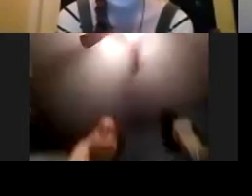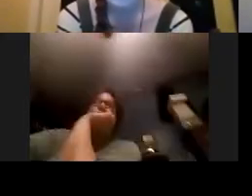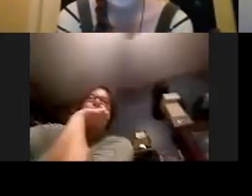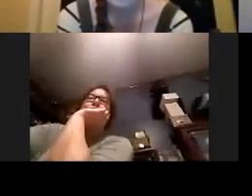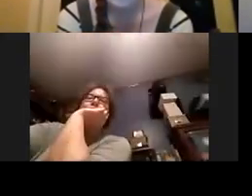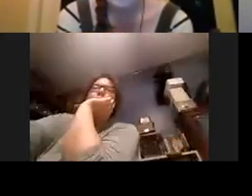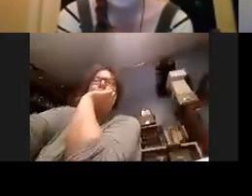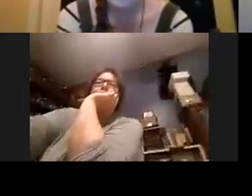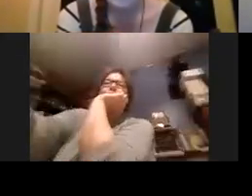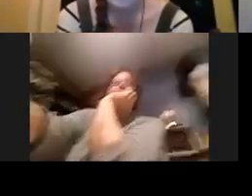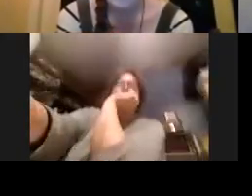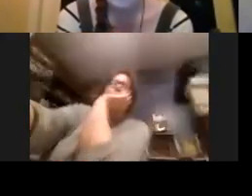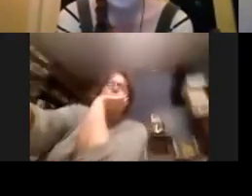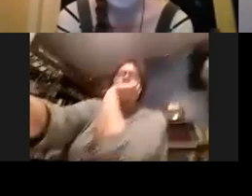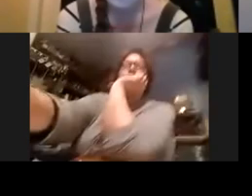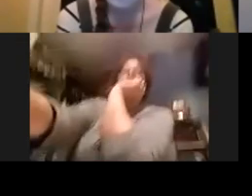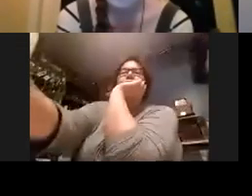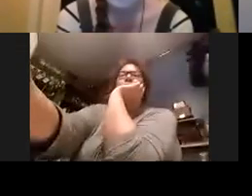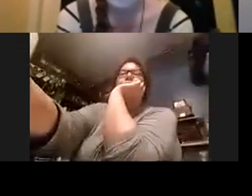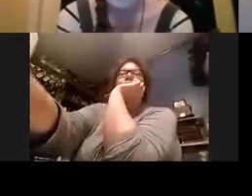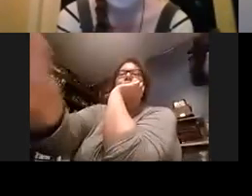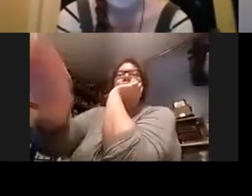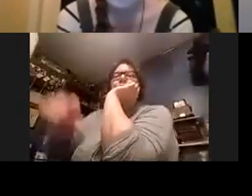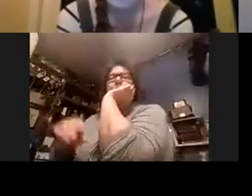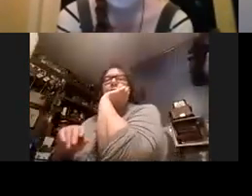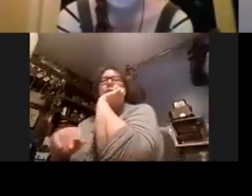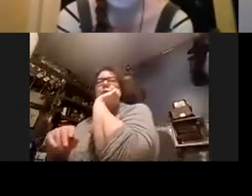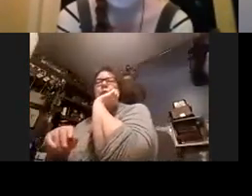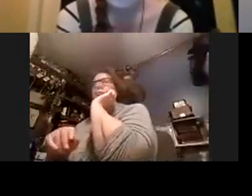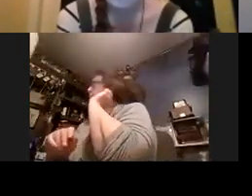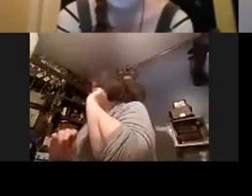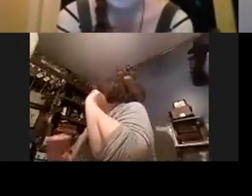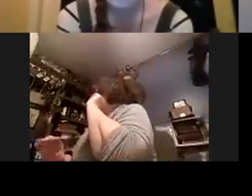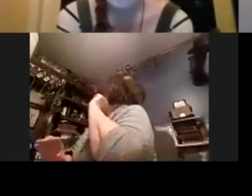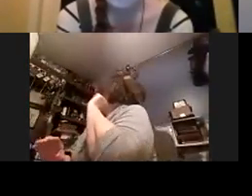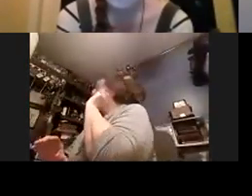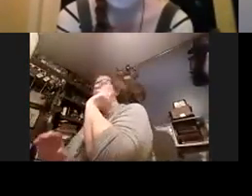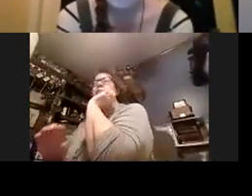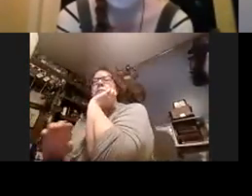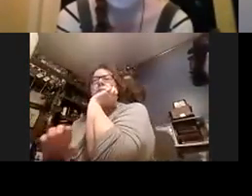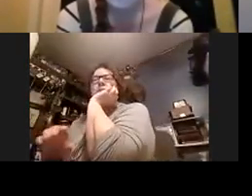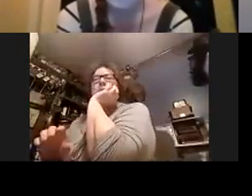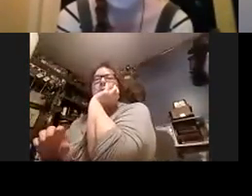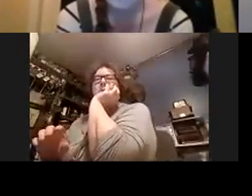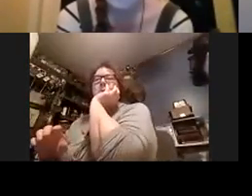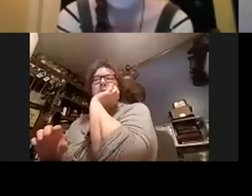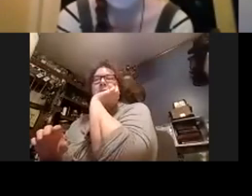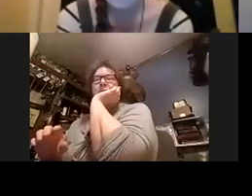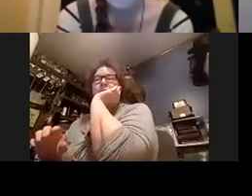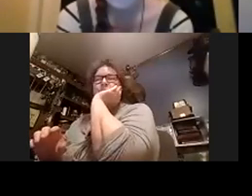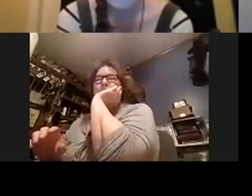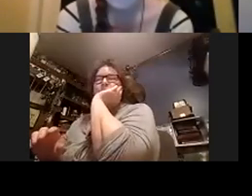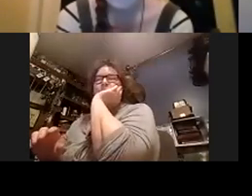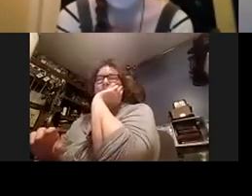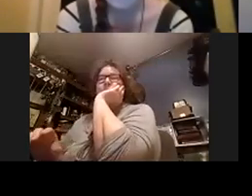Yes. Yeah. Yeah, it occupied much of the, as you come down the stairs, I wouldn't know how to get there, but you come